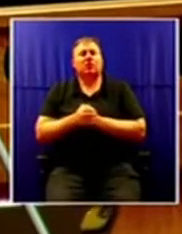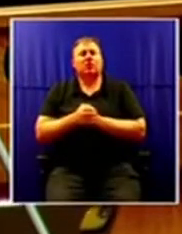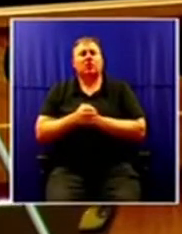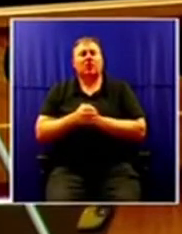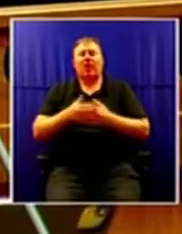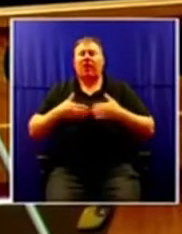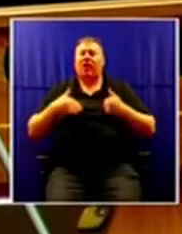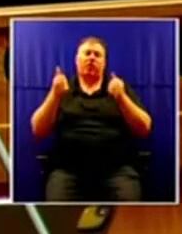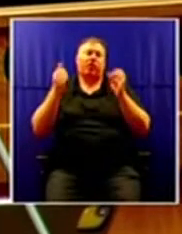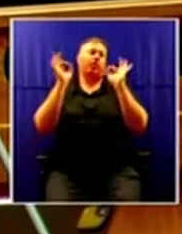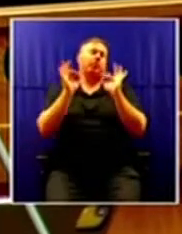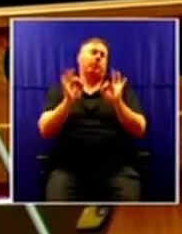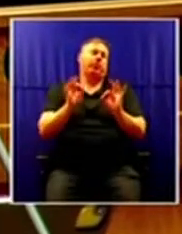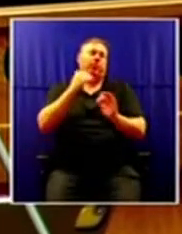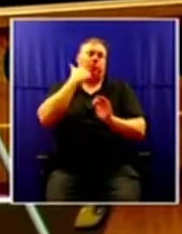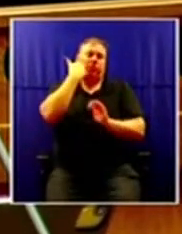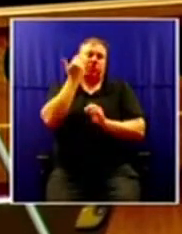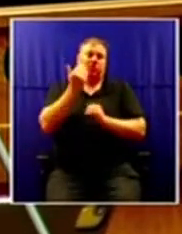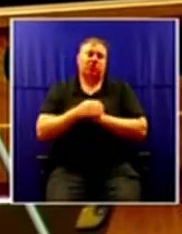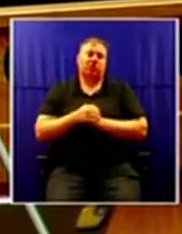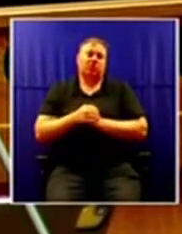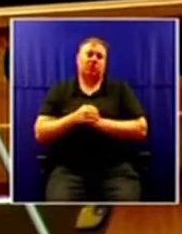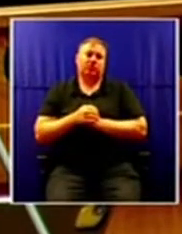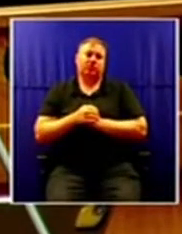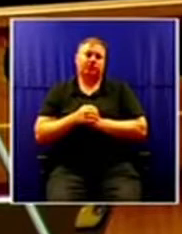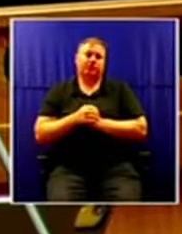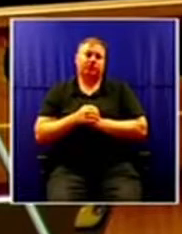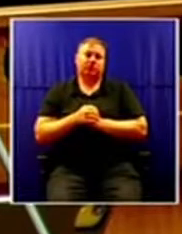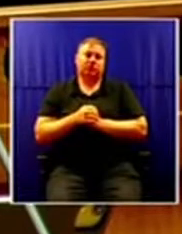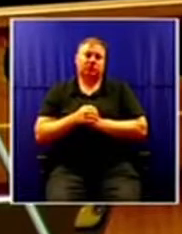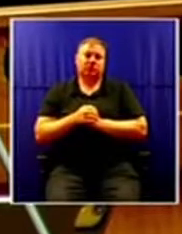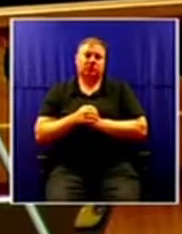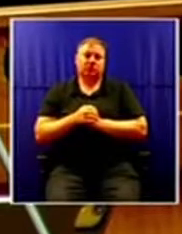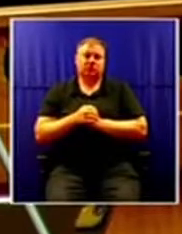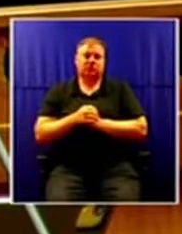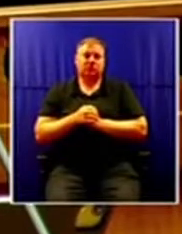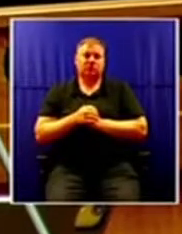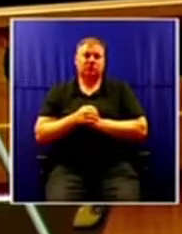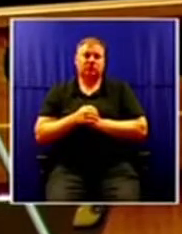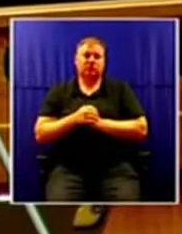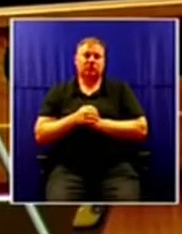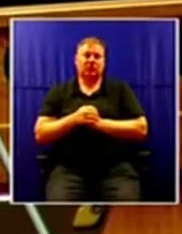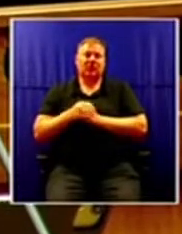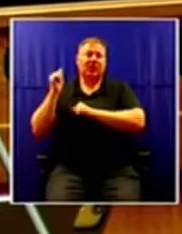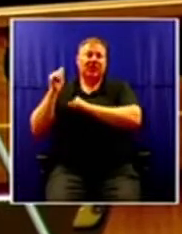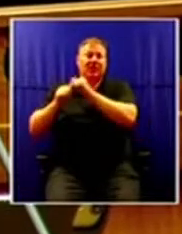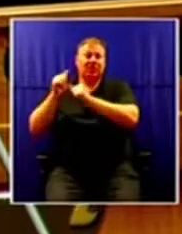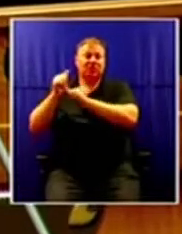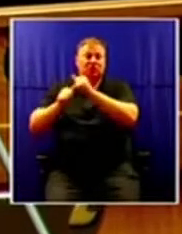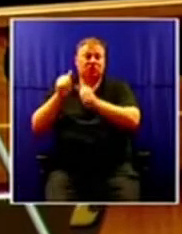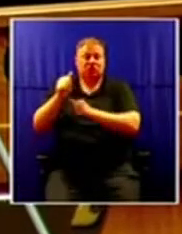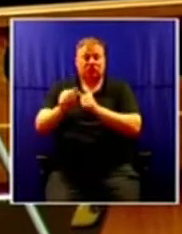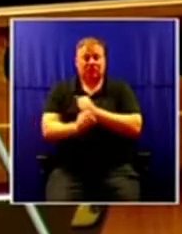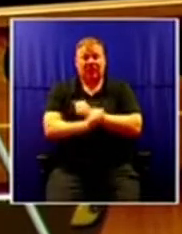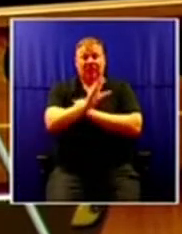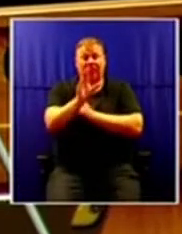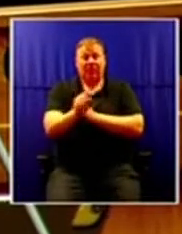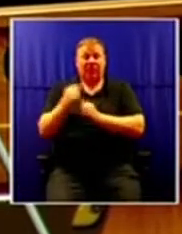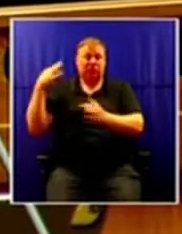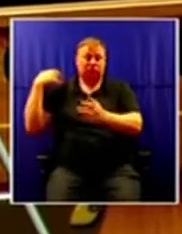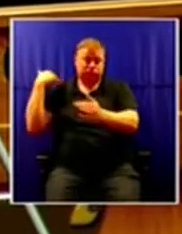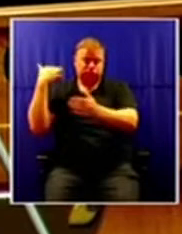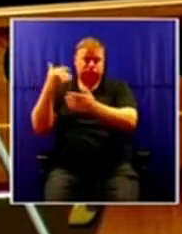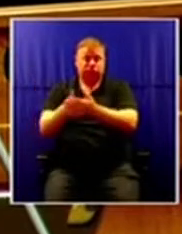health to perform this work. Throughout the history of our nation and our country, there